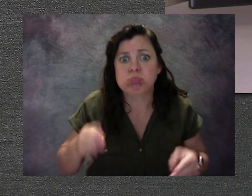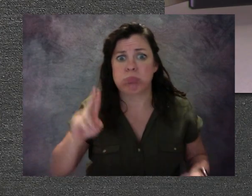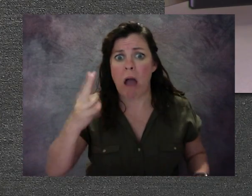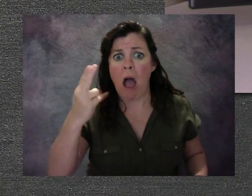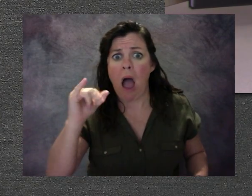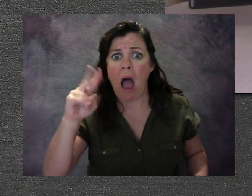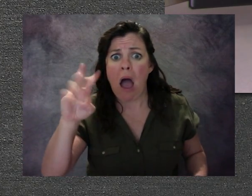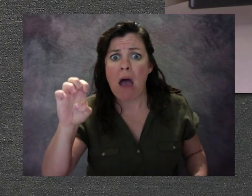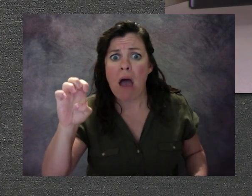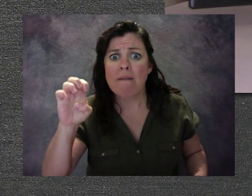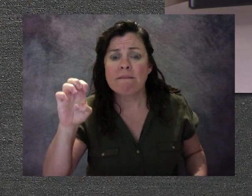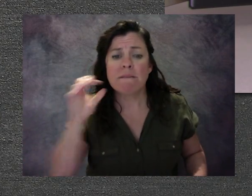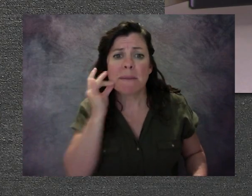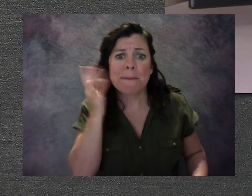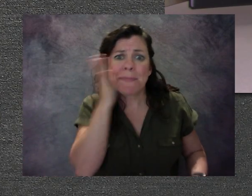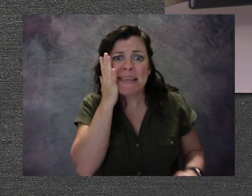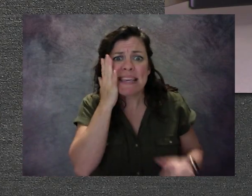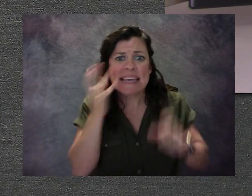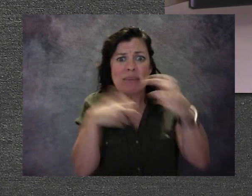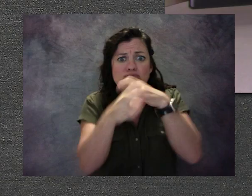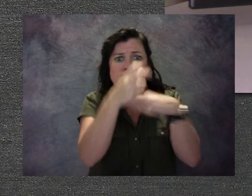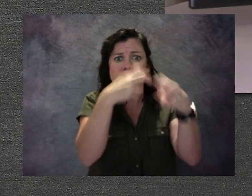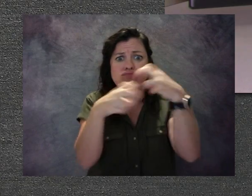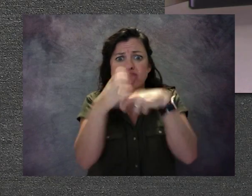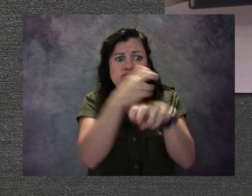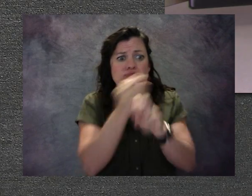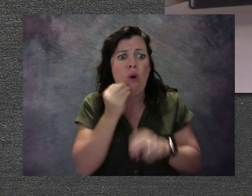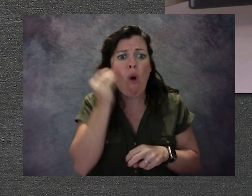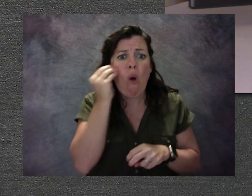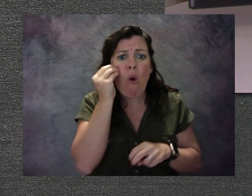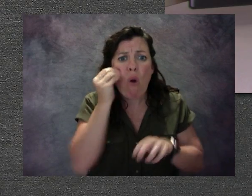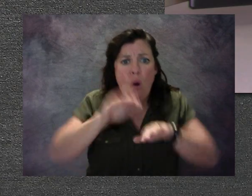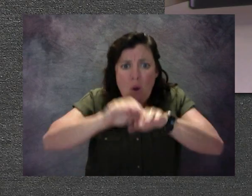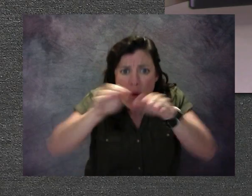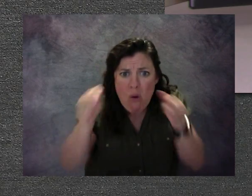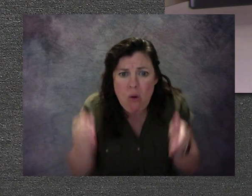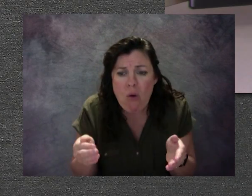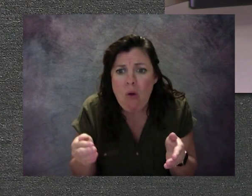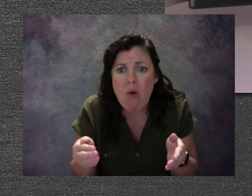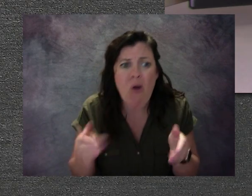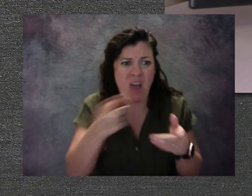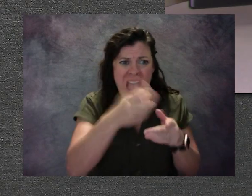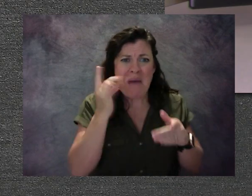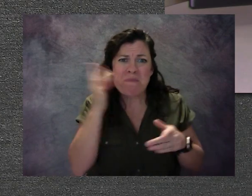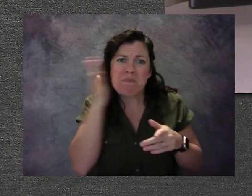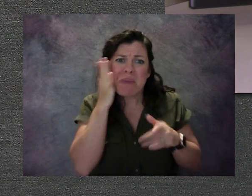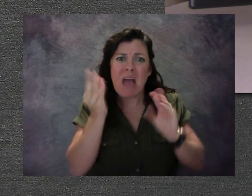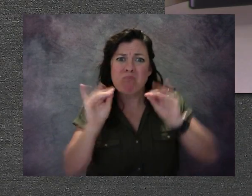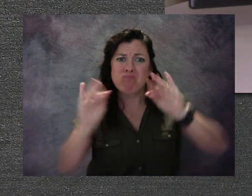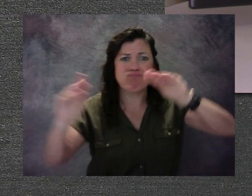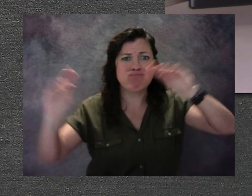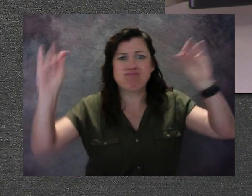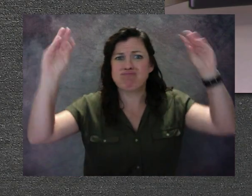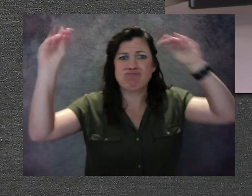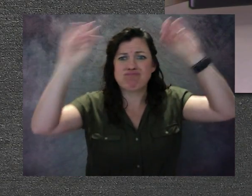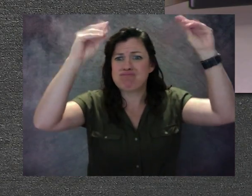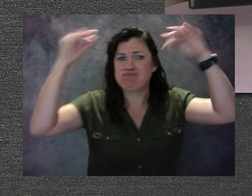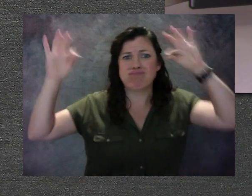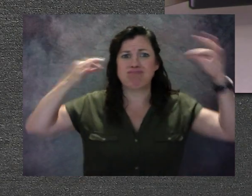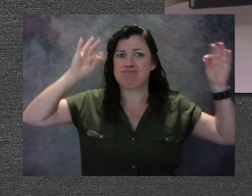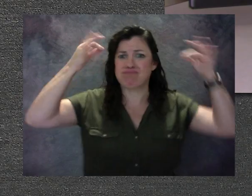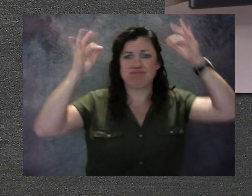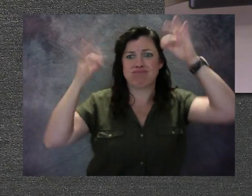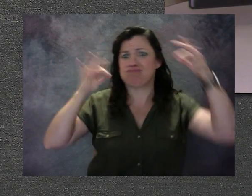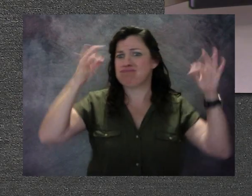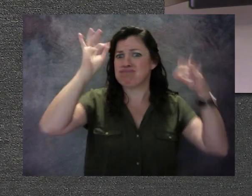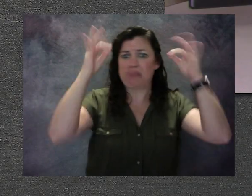and the bees came around my head. I was so worried about it that I saw a pond, and I decided if